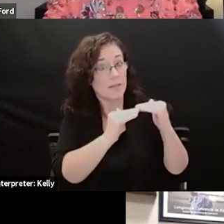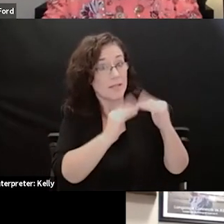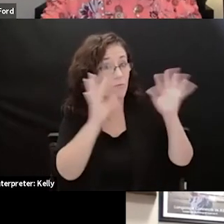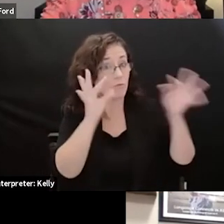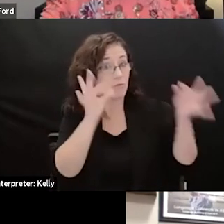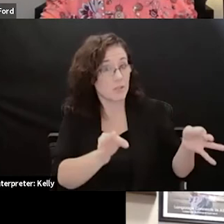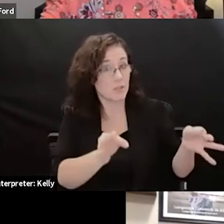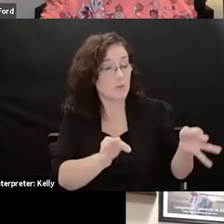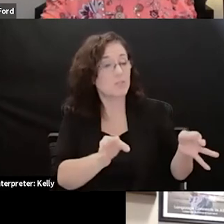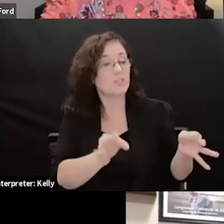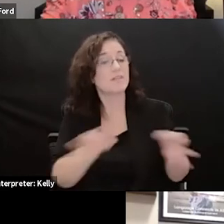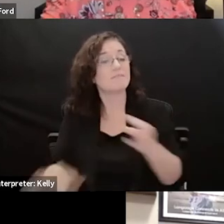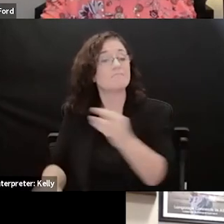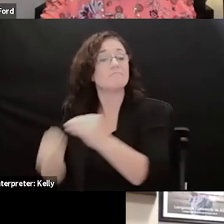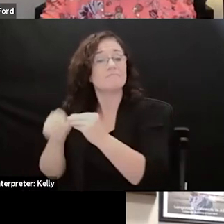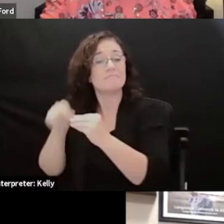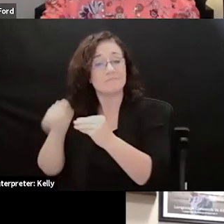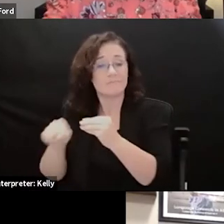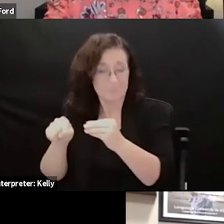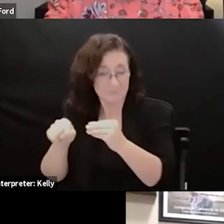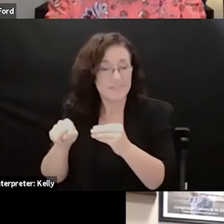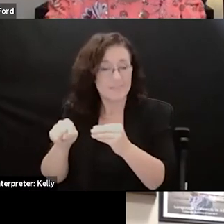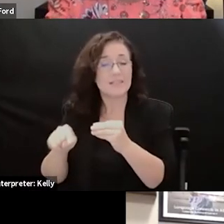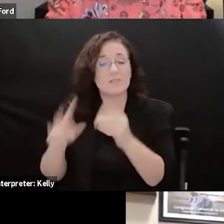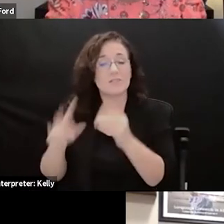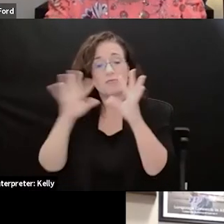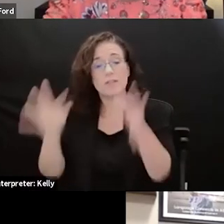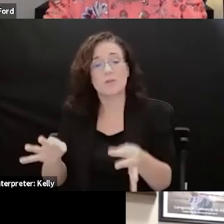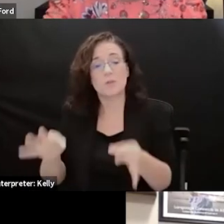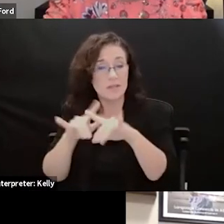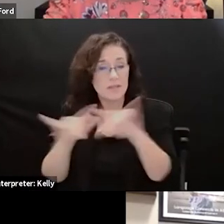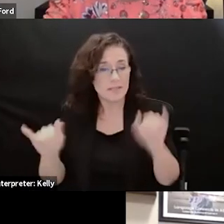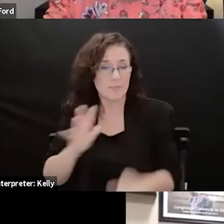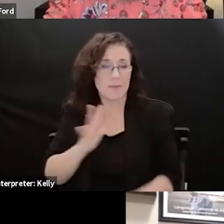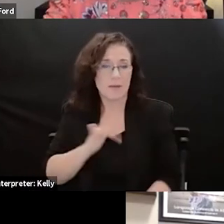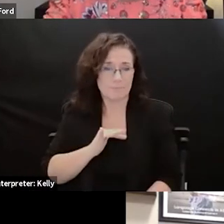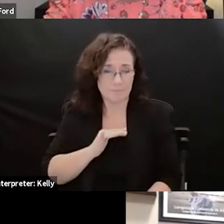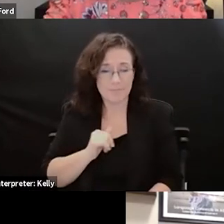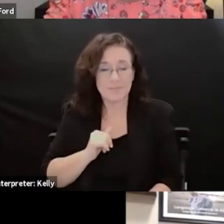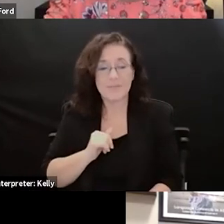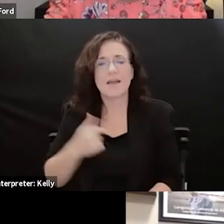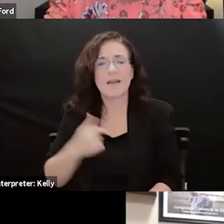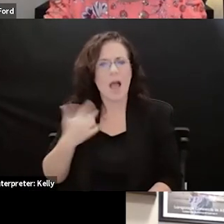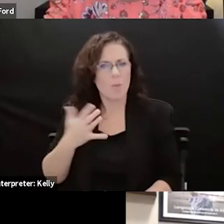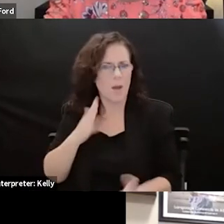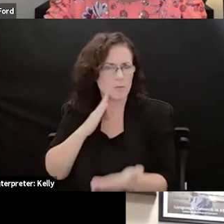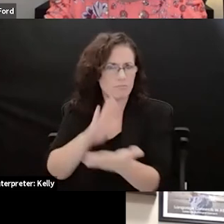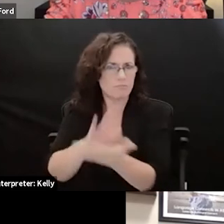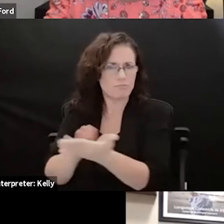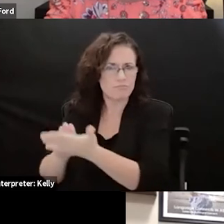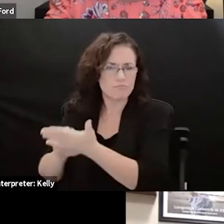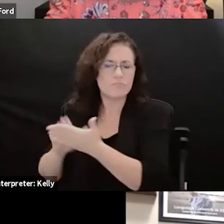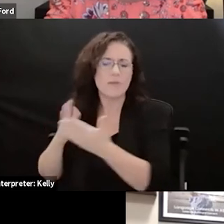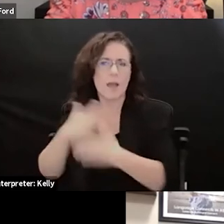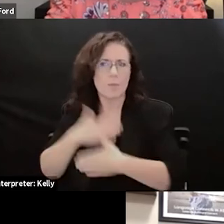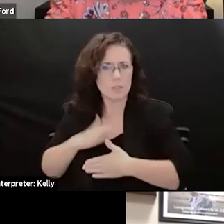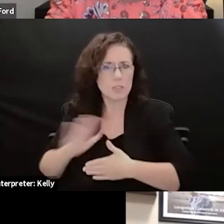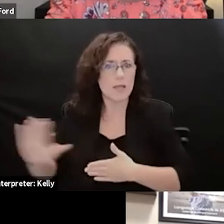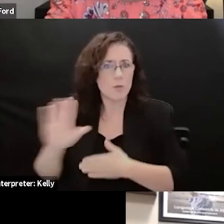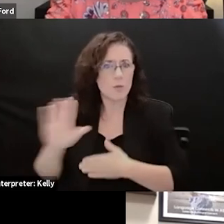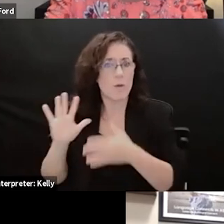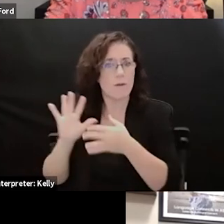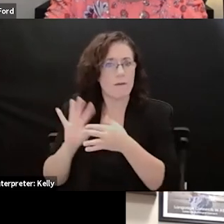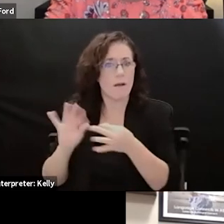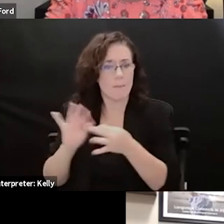coming in behind that and tying to that and i just also to want to share my appreciation for the comments um from the activists and